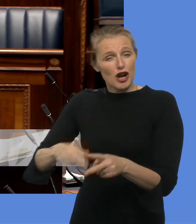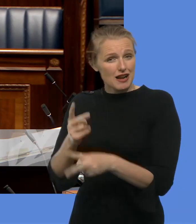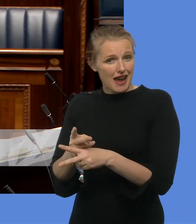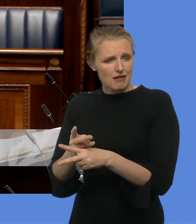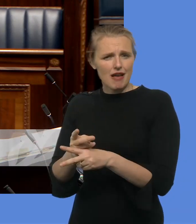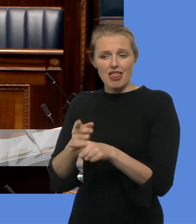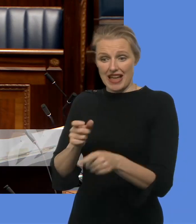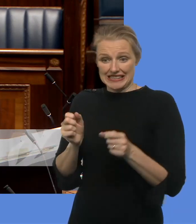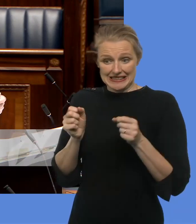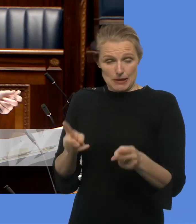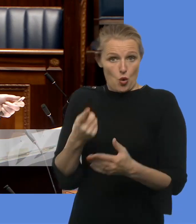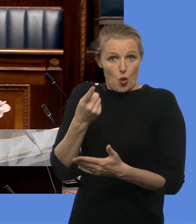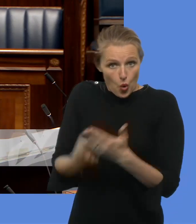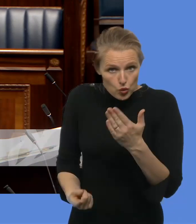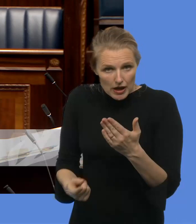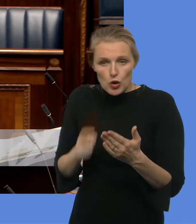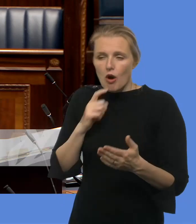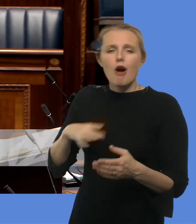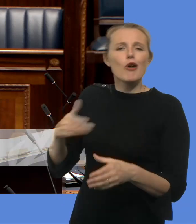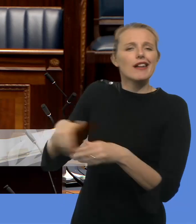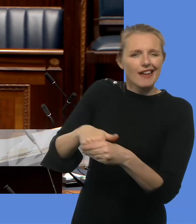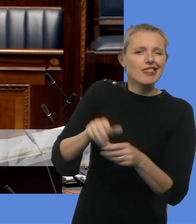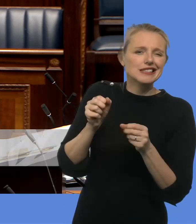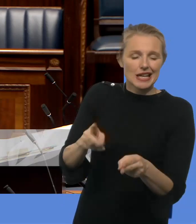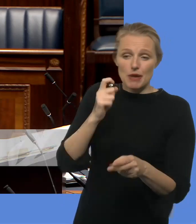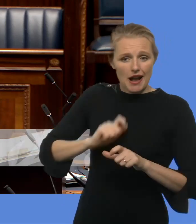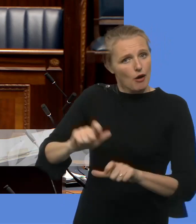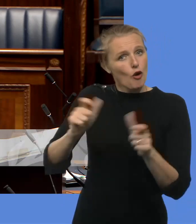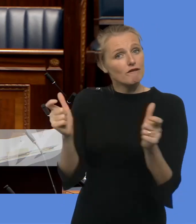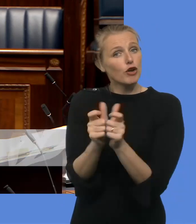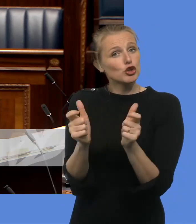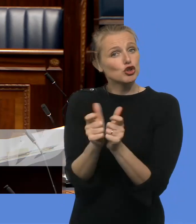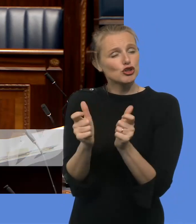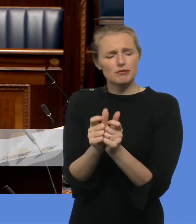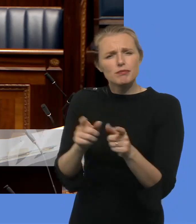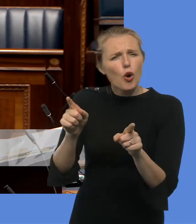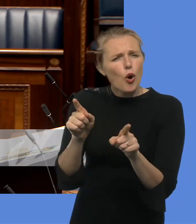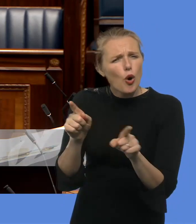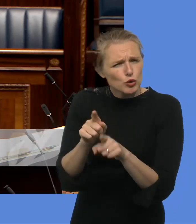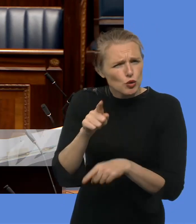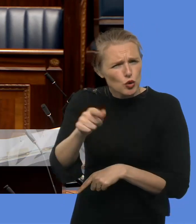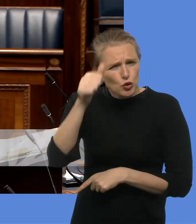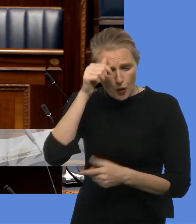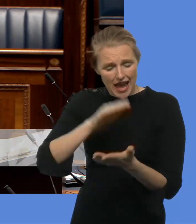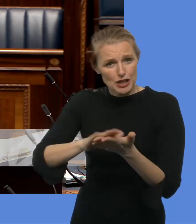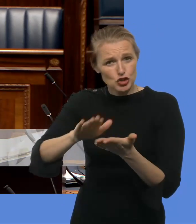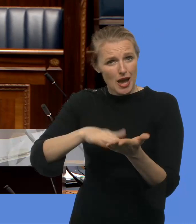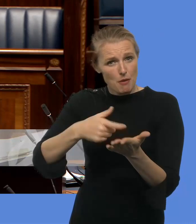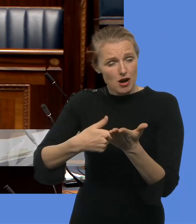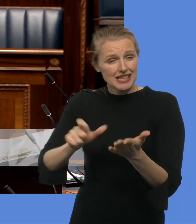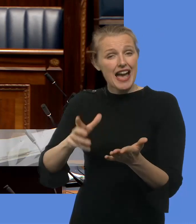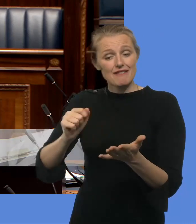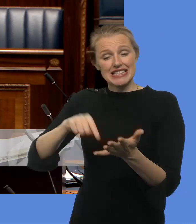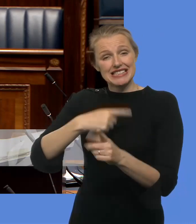scheme only eligible for those who are already in the scheme. And other than that, the member will be aware that HMRC now runs